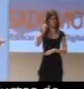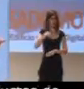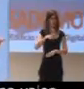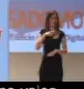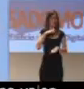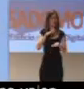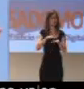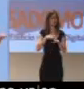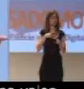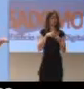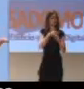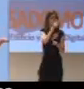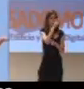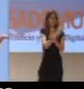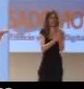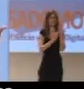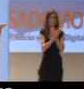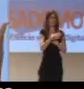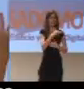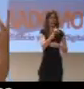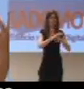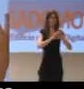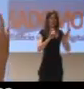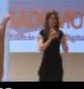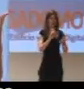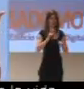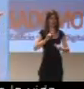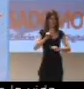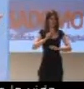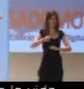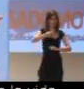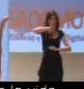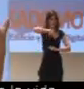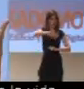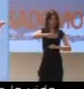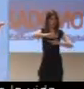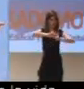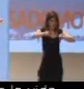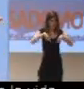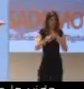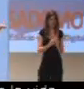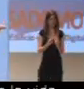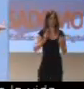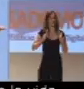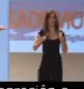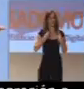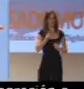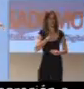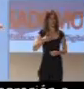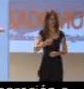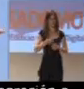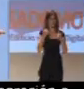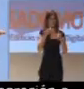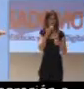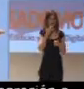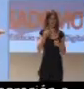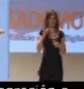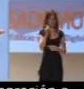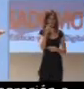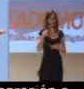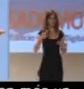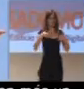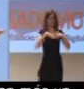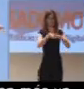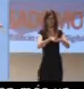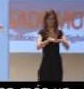everything interacts, because support products are not only good for people with a disability, they make our life easier. We need to